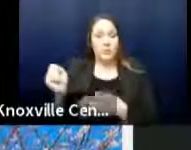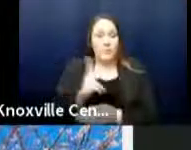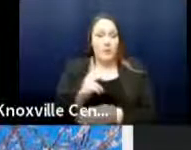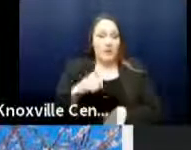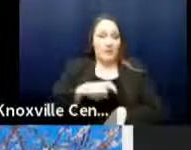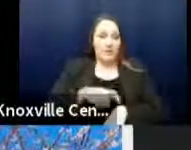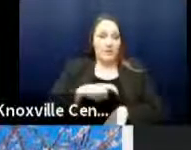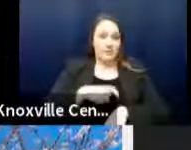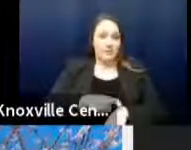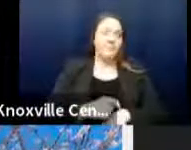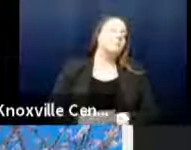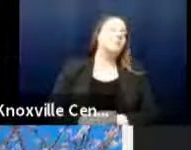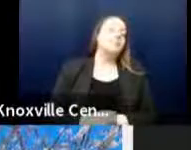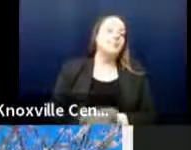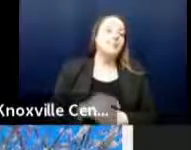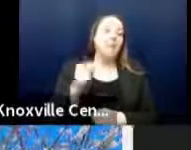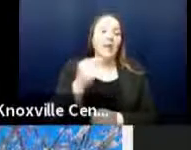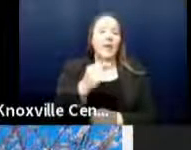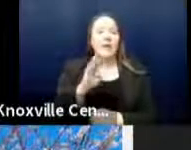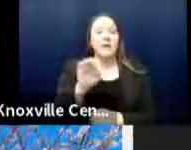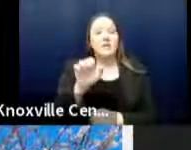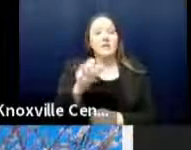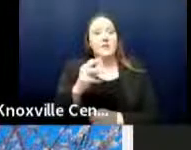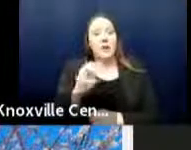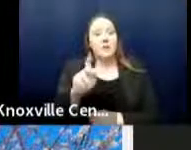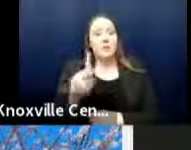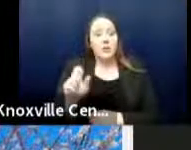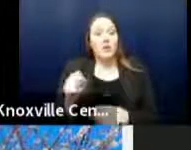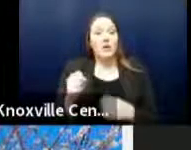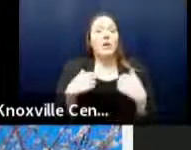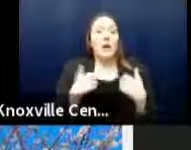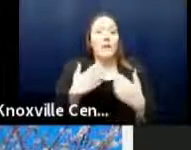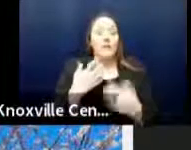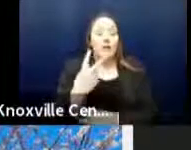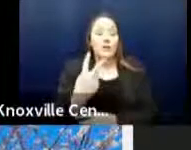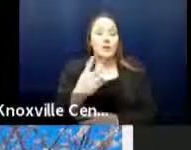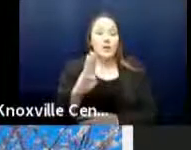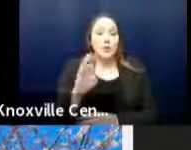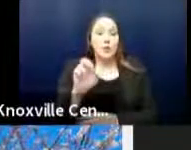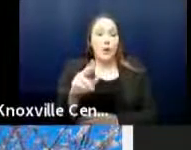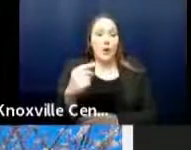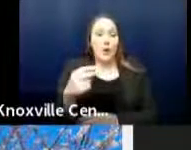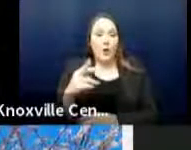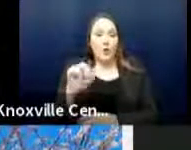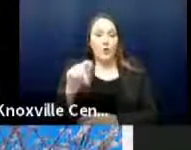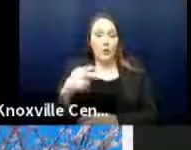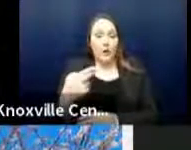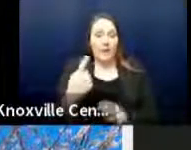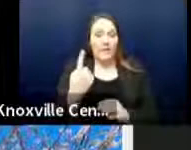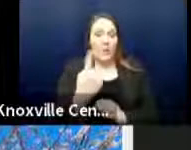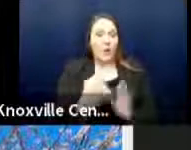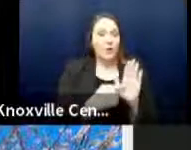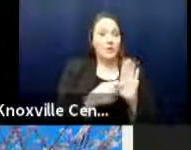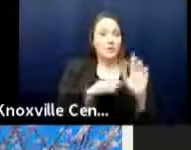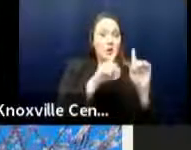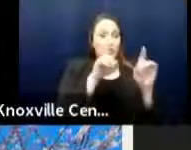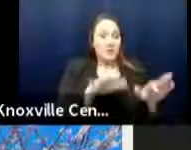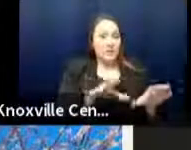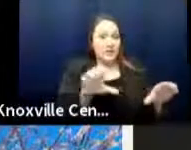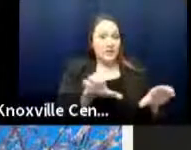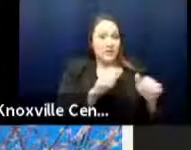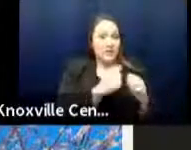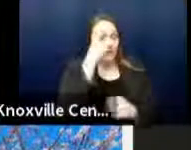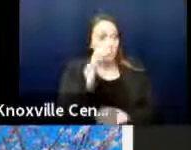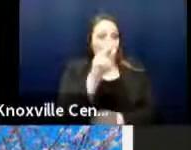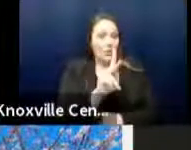time. For this benchmark, we're utilizing 2 bar graphs. One that shows a sample of tests conducted for Knox County residents,